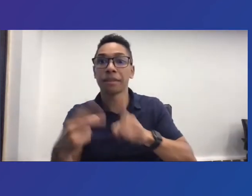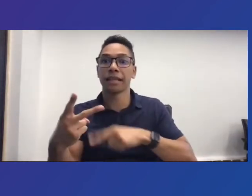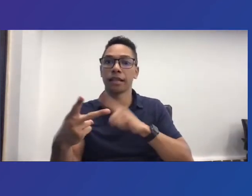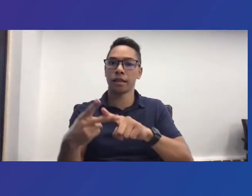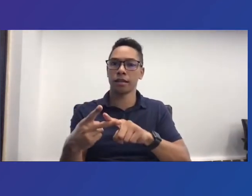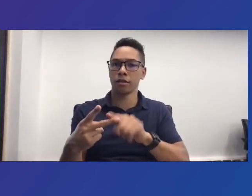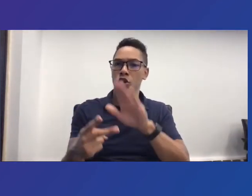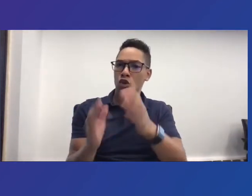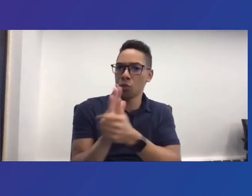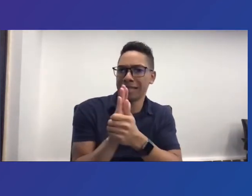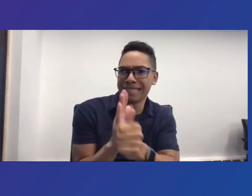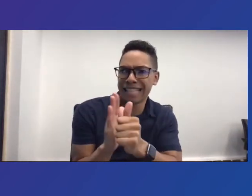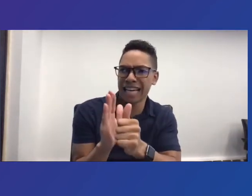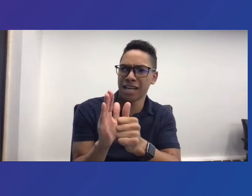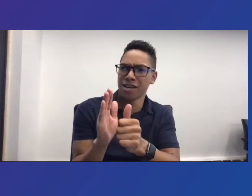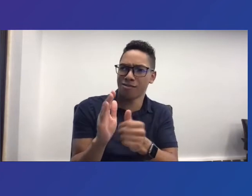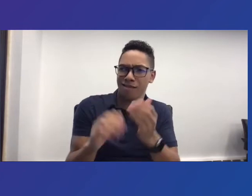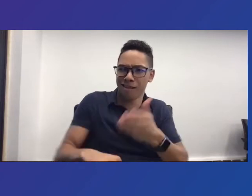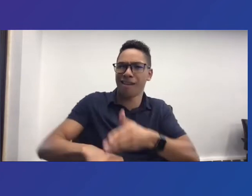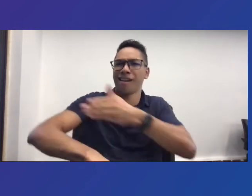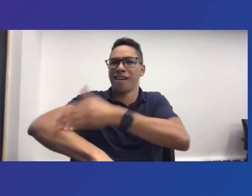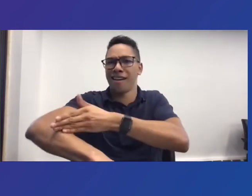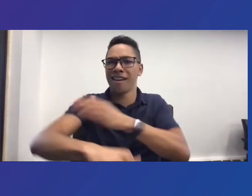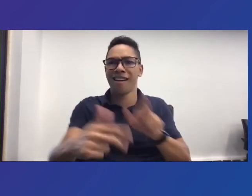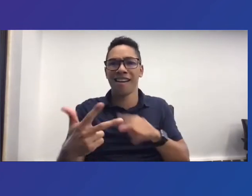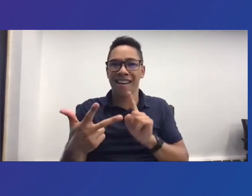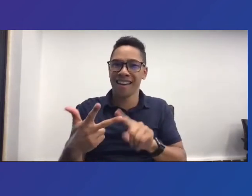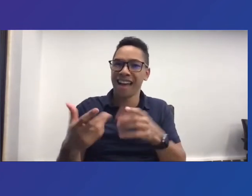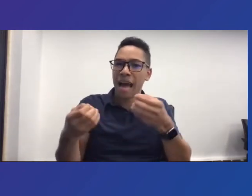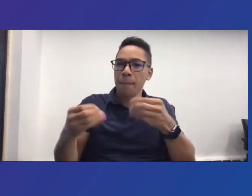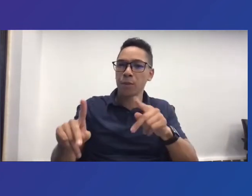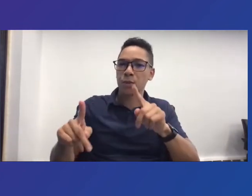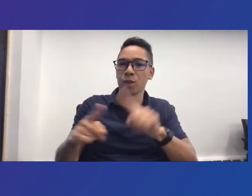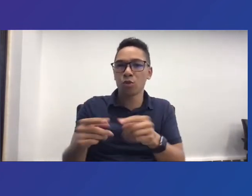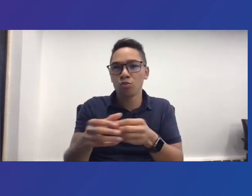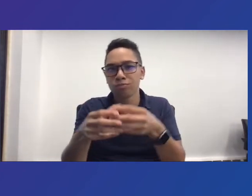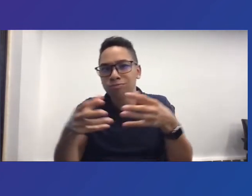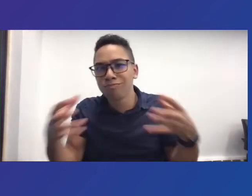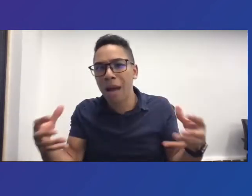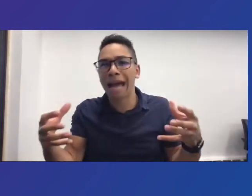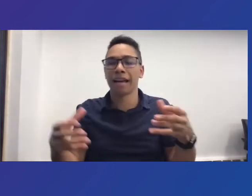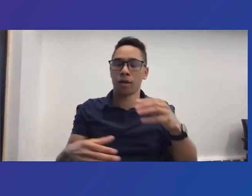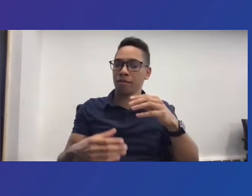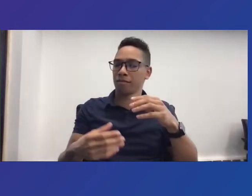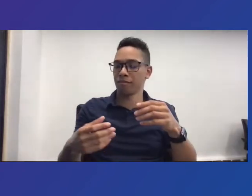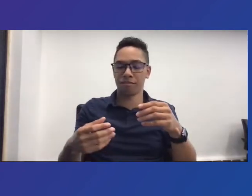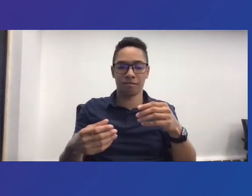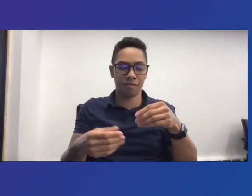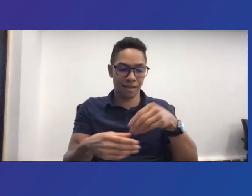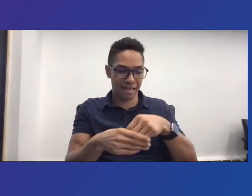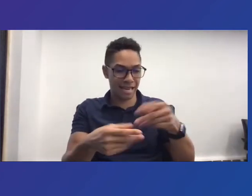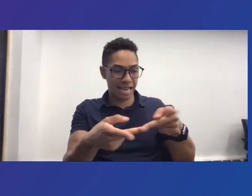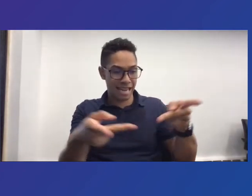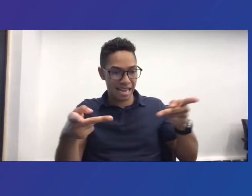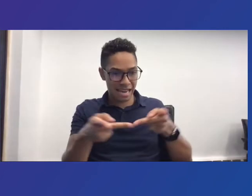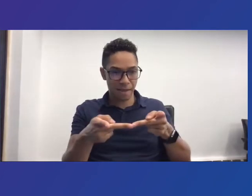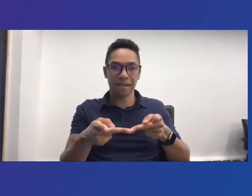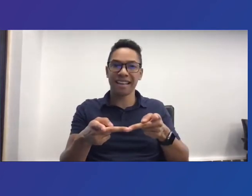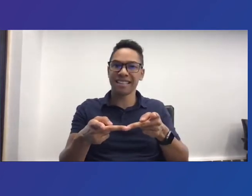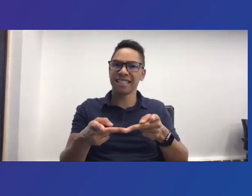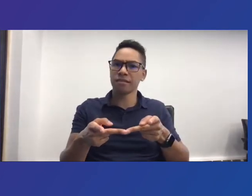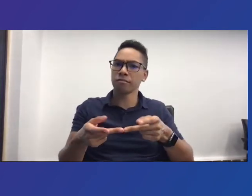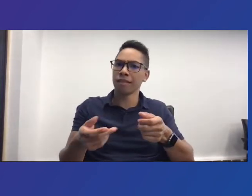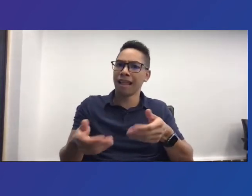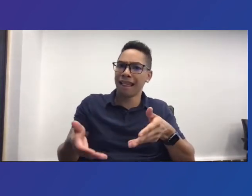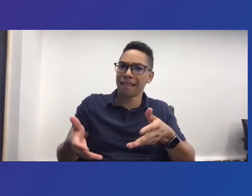craft, but you're getting a chance to actually expand on it in a place that allows you to be curious. So